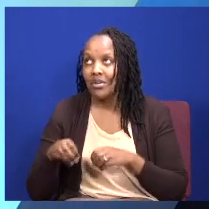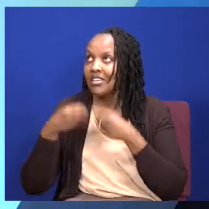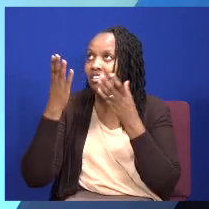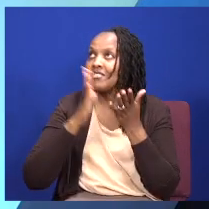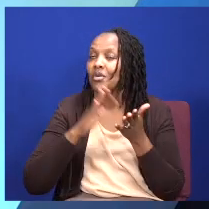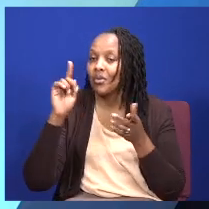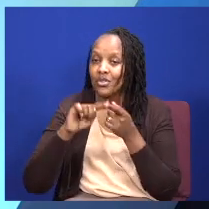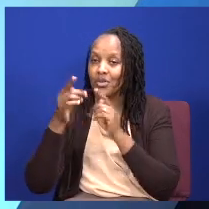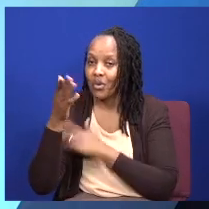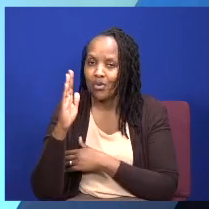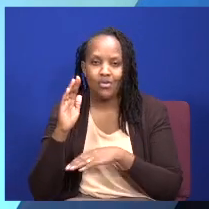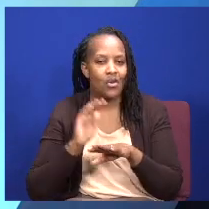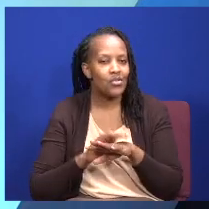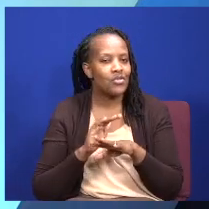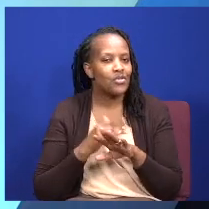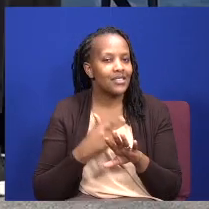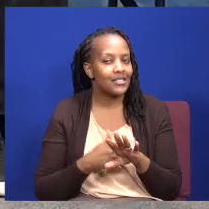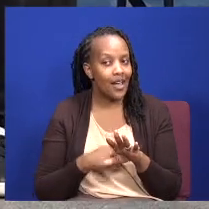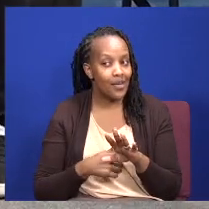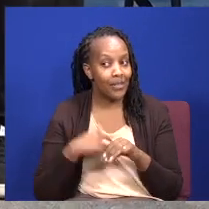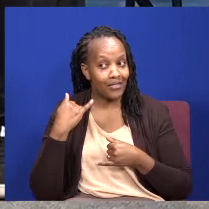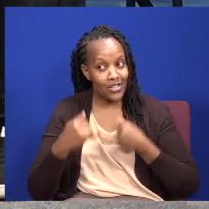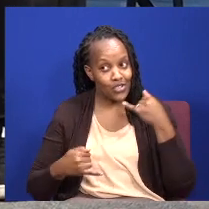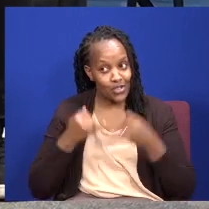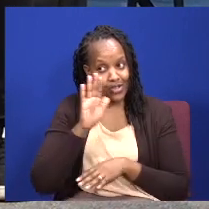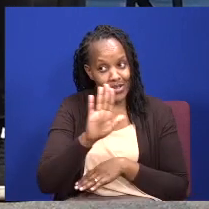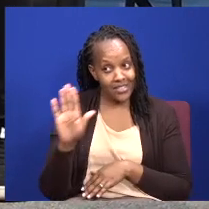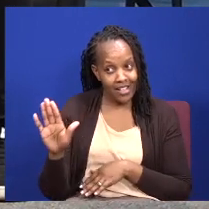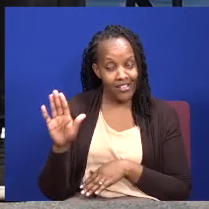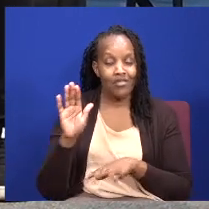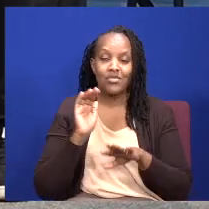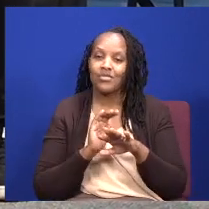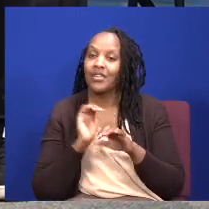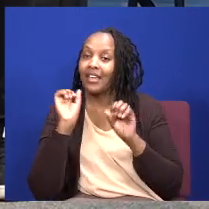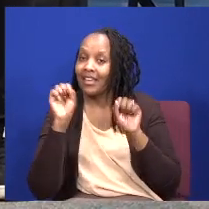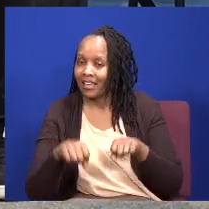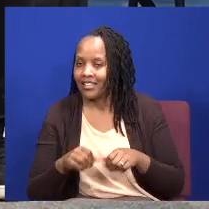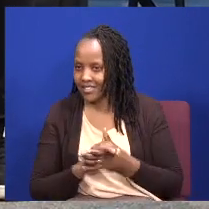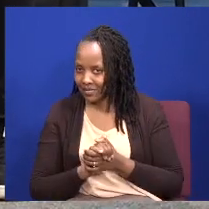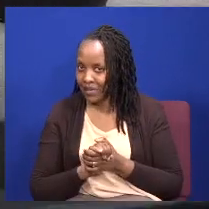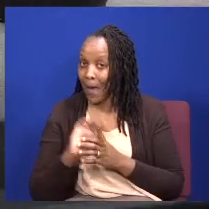a wonderful time. Have you enjoyed this lesson? Yes. Yes, it's been good. So we want